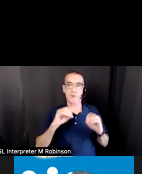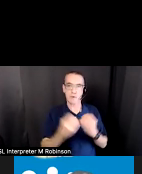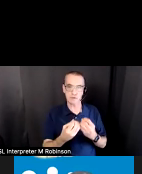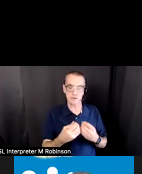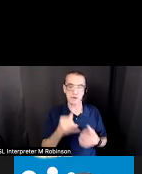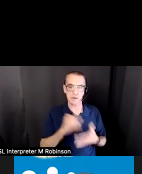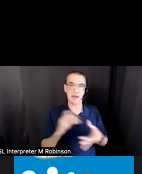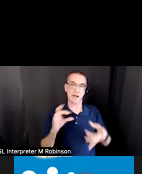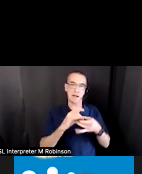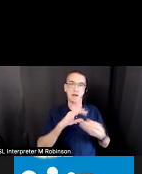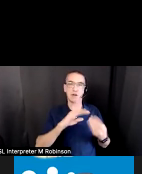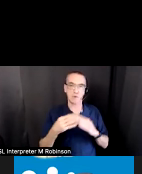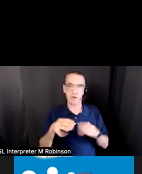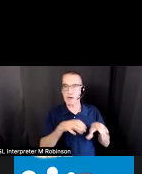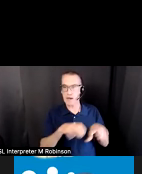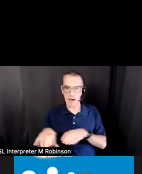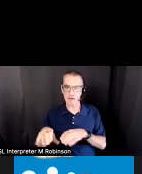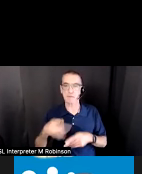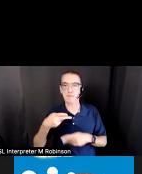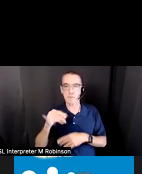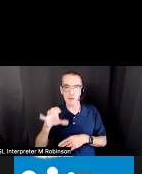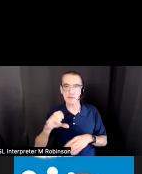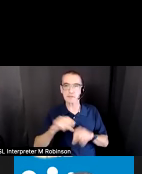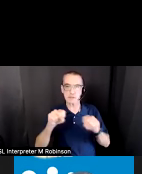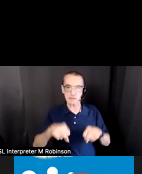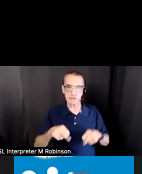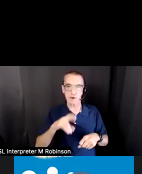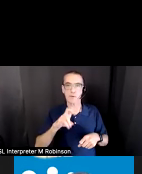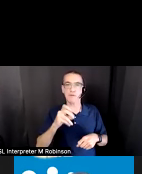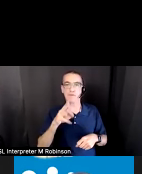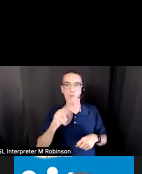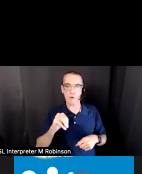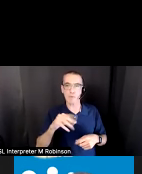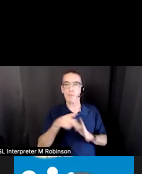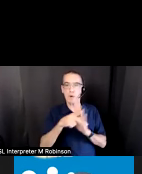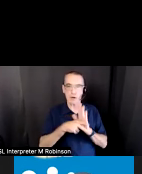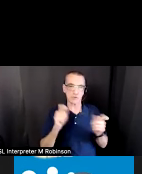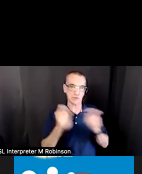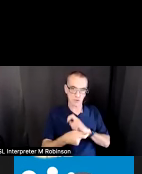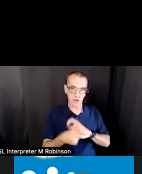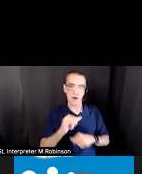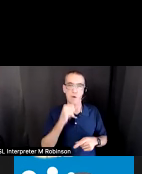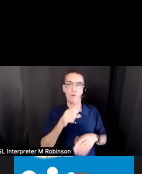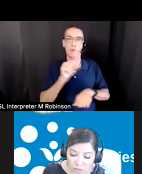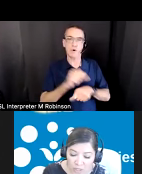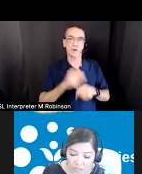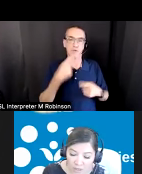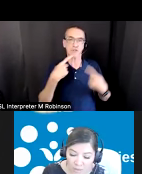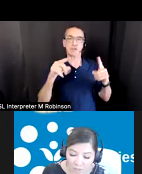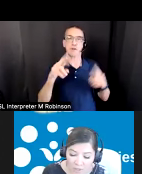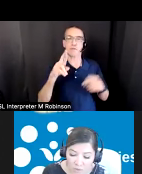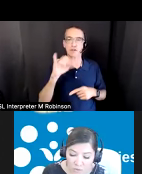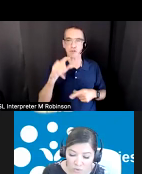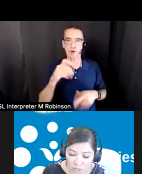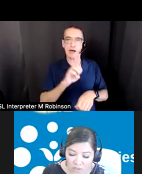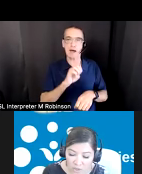that connects community action, public system reform, and policy change. They also work to achieve racially,